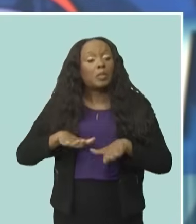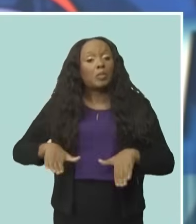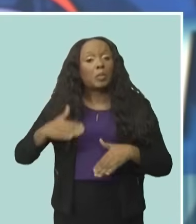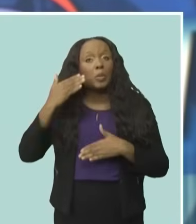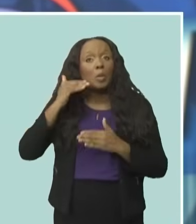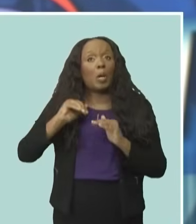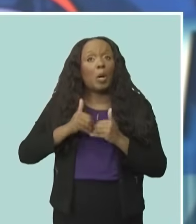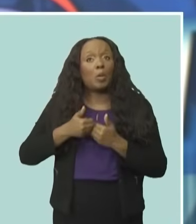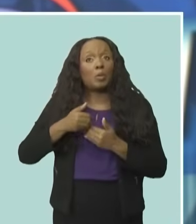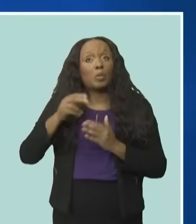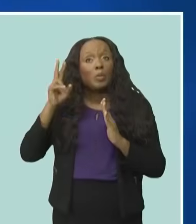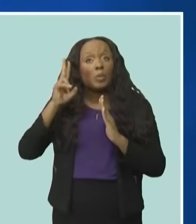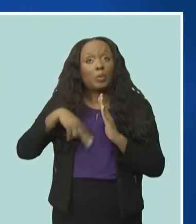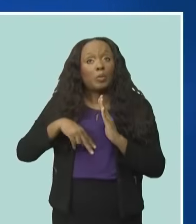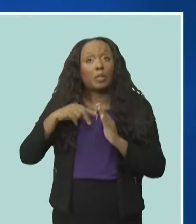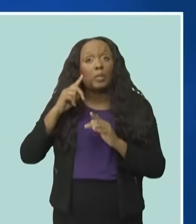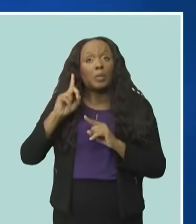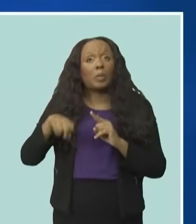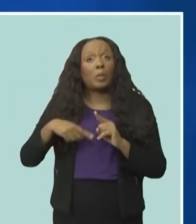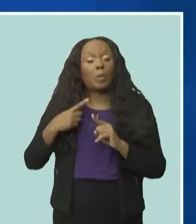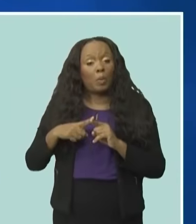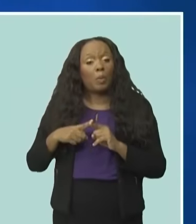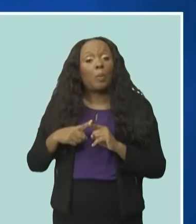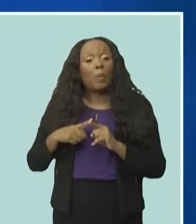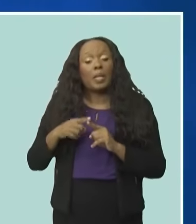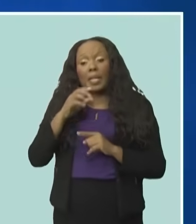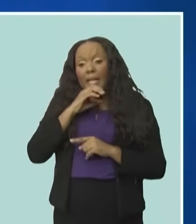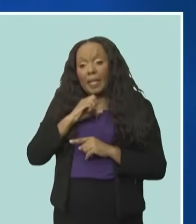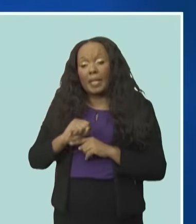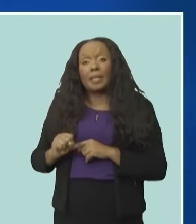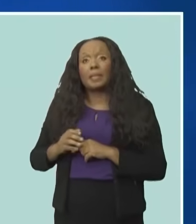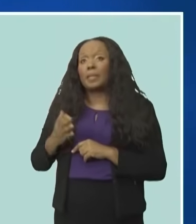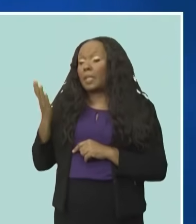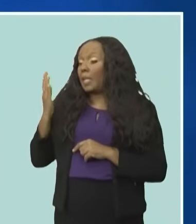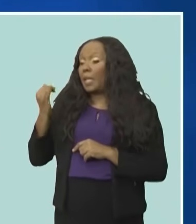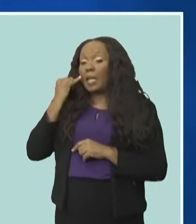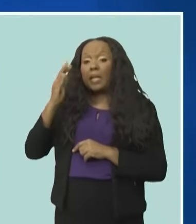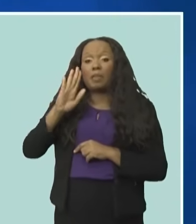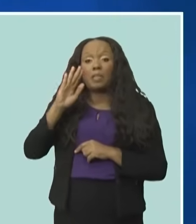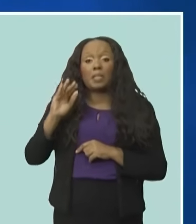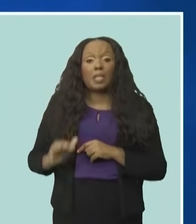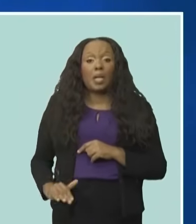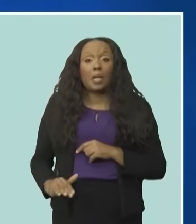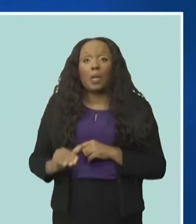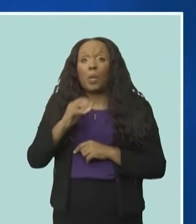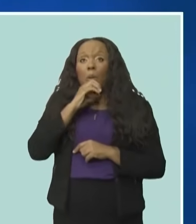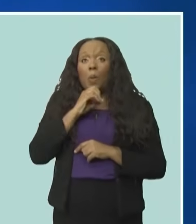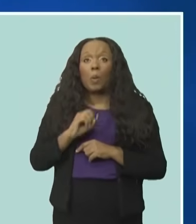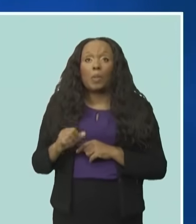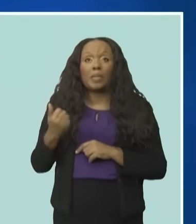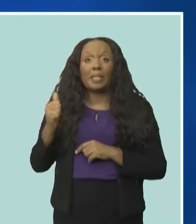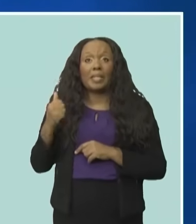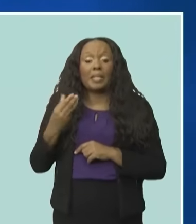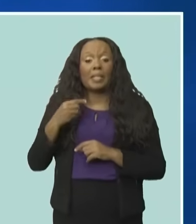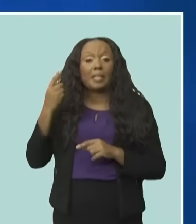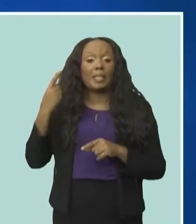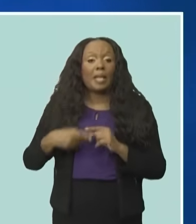age. If your child reaches 10 years old and cannot read, it is your